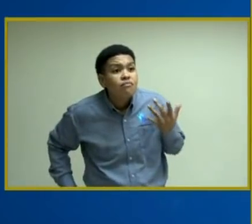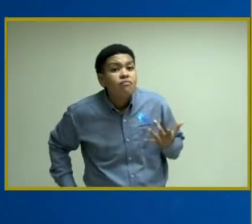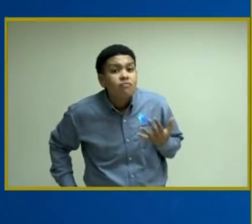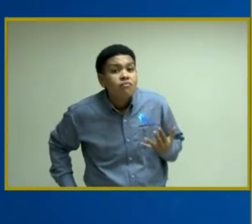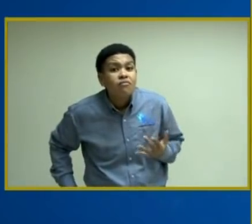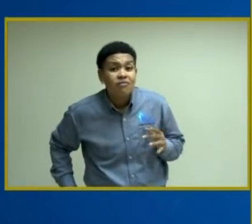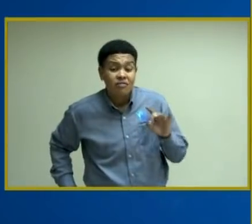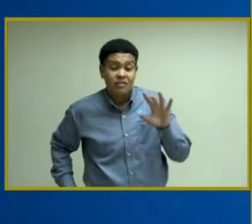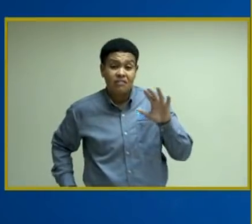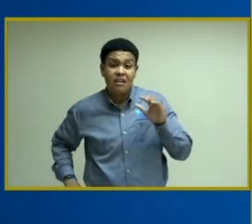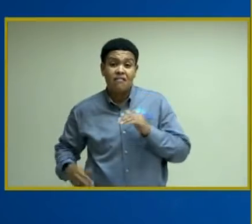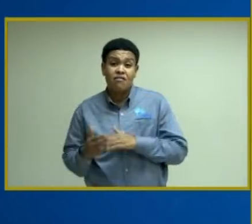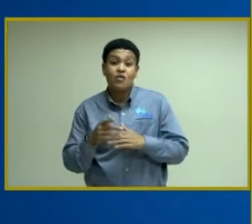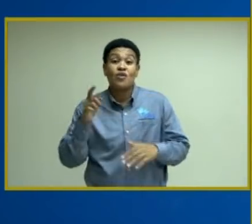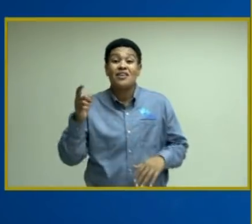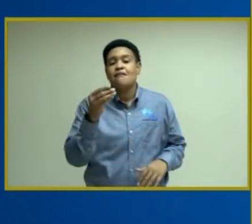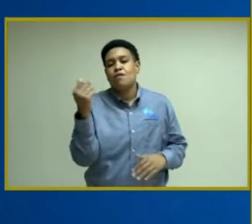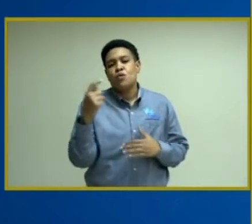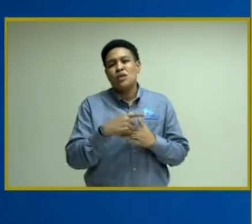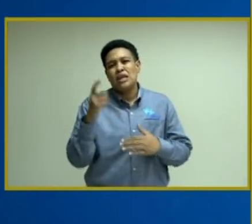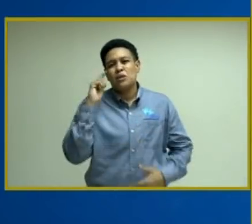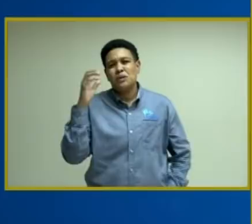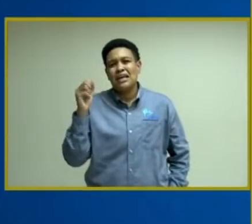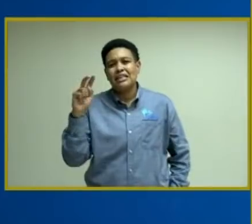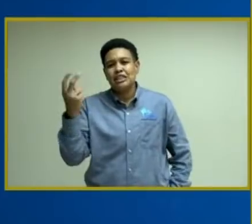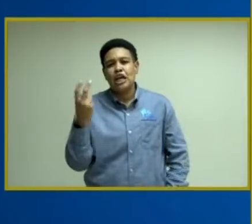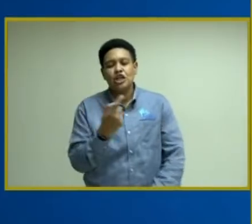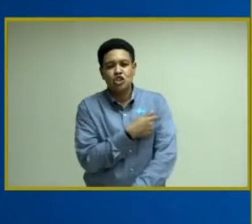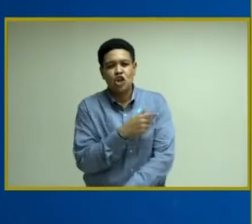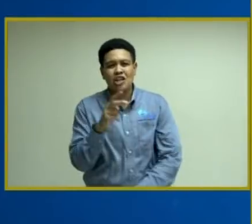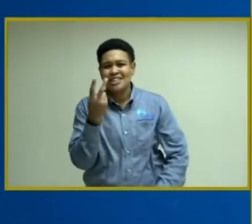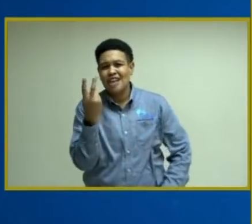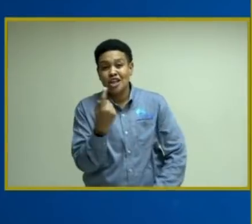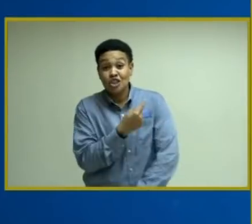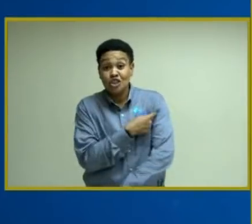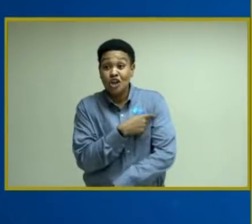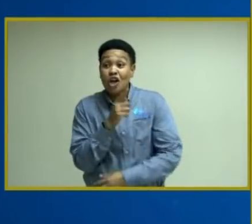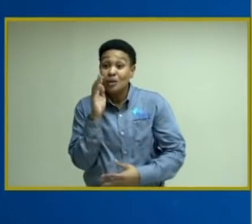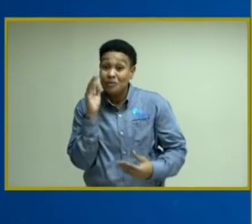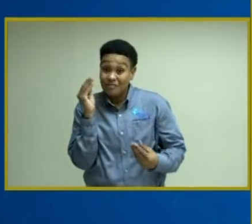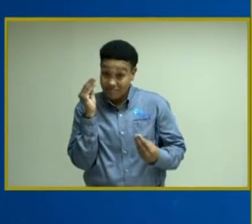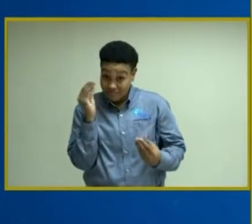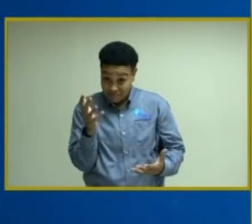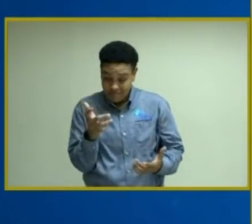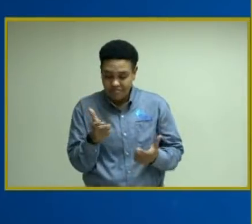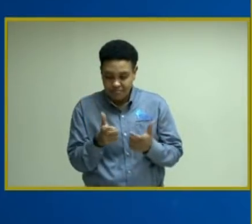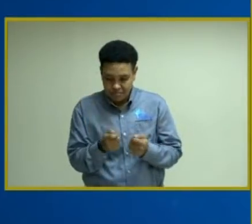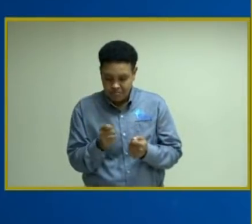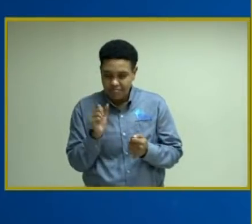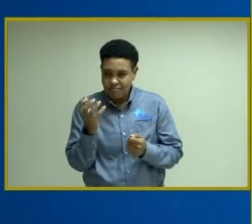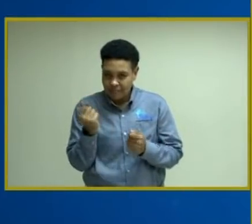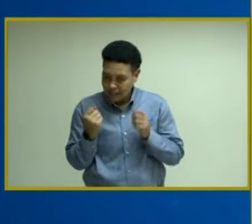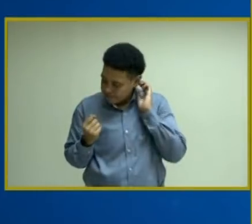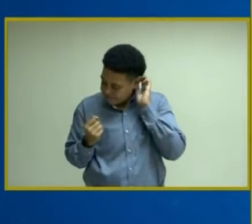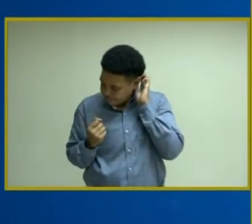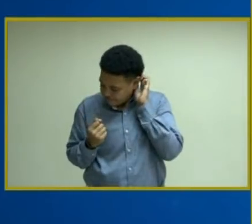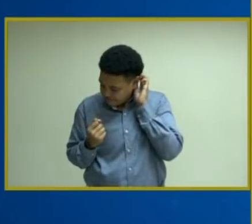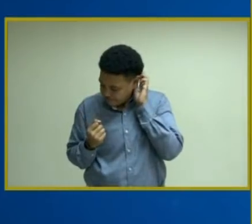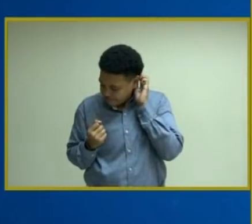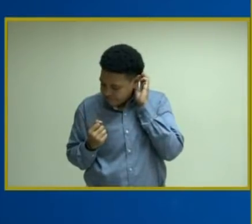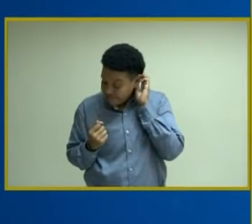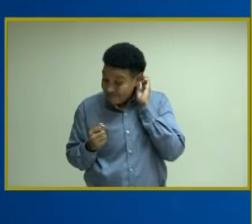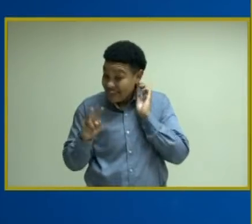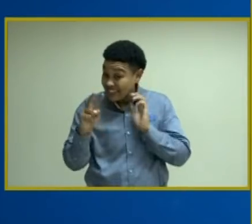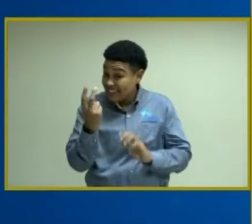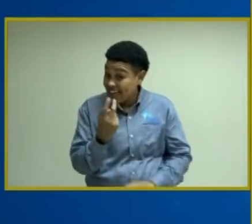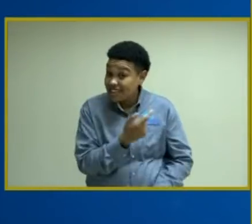days, will receive their second dose. Second doses, where indicated, are essential for